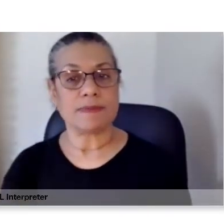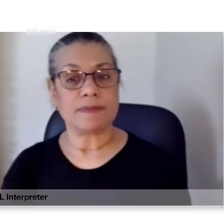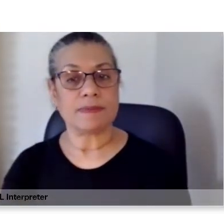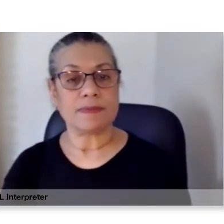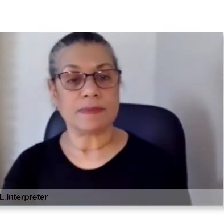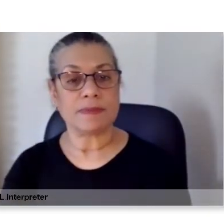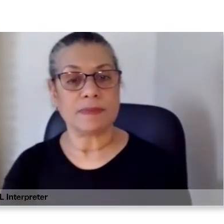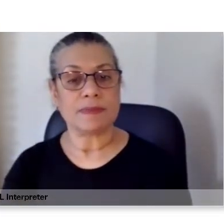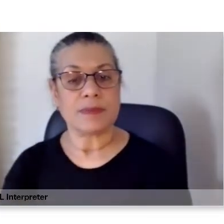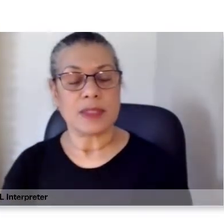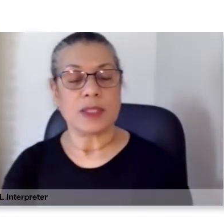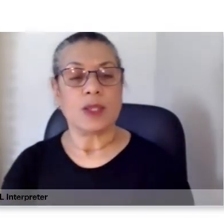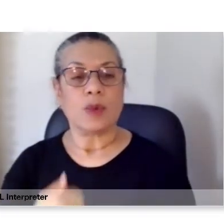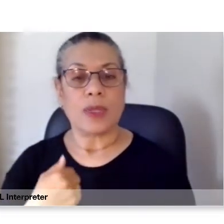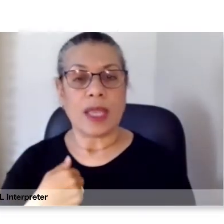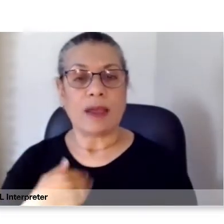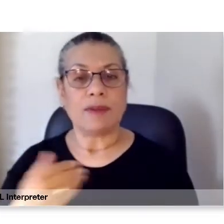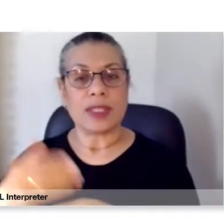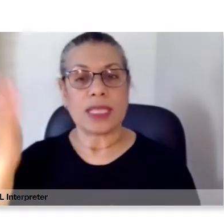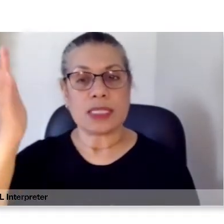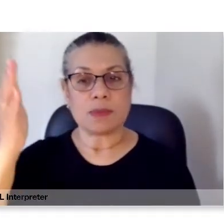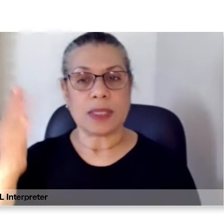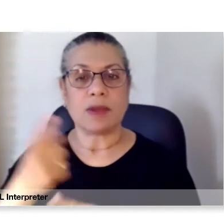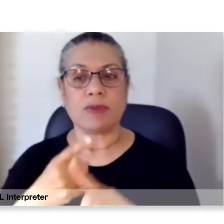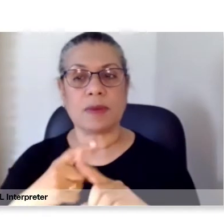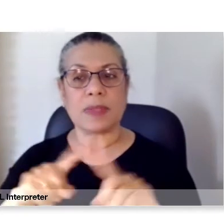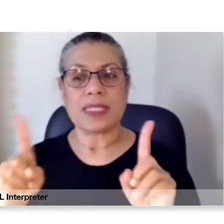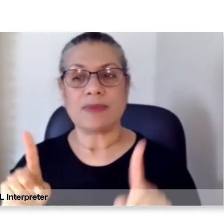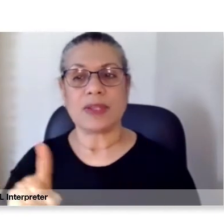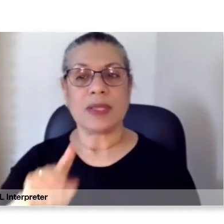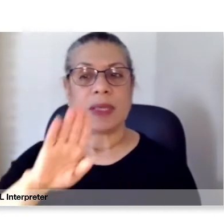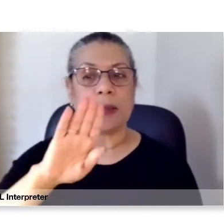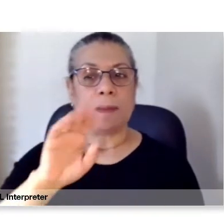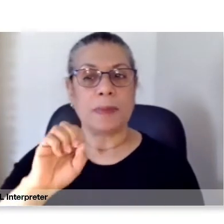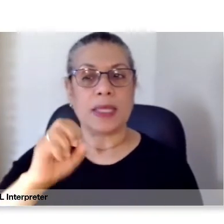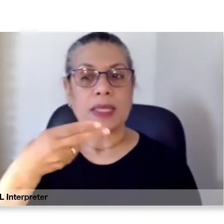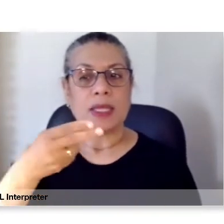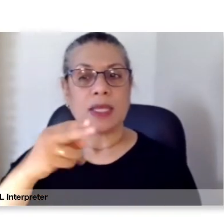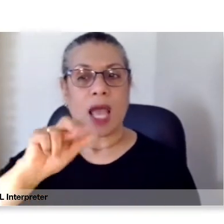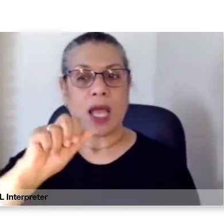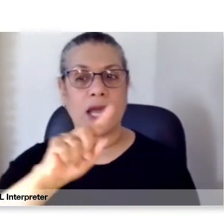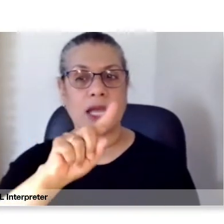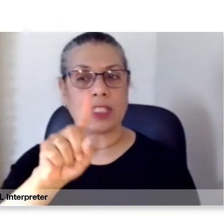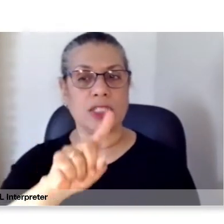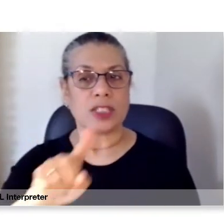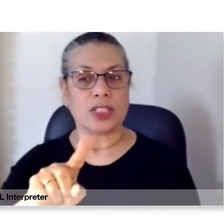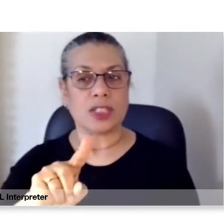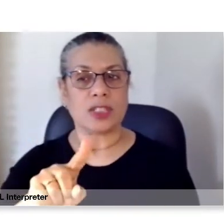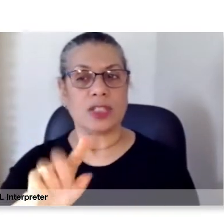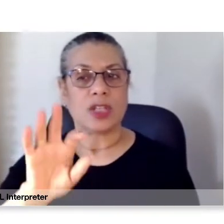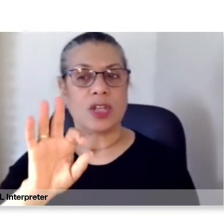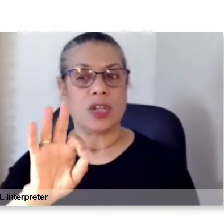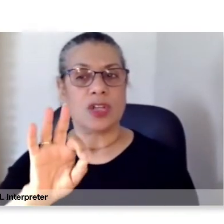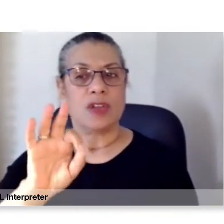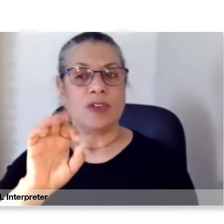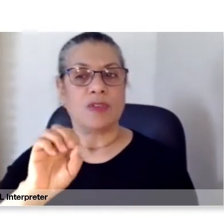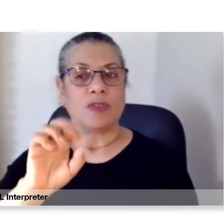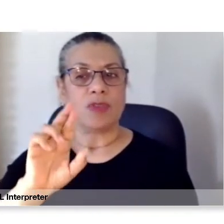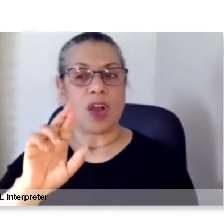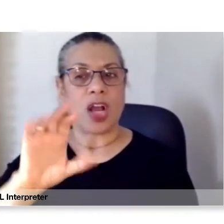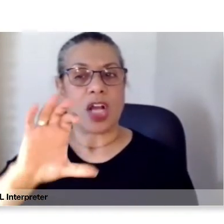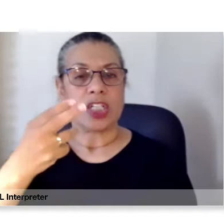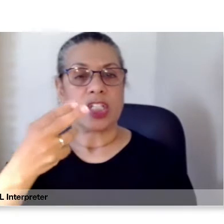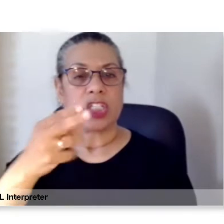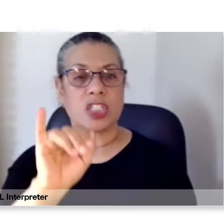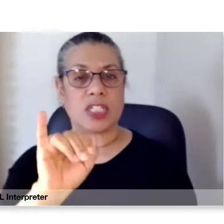Farahi, who will speak from a different perspective and begin to, and her recorded talk will provide insights from